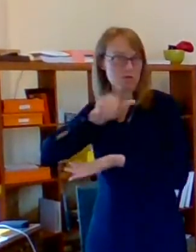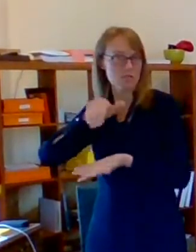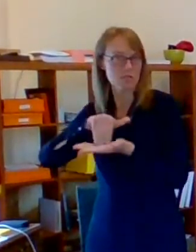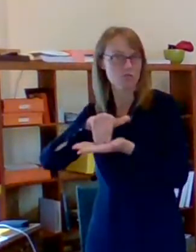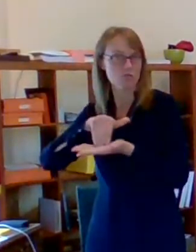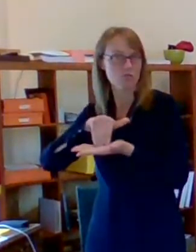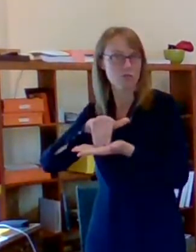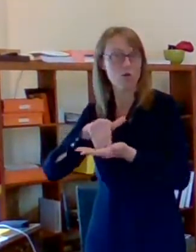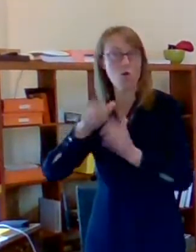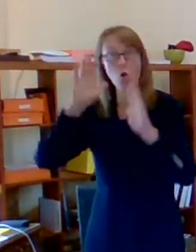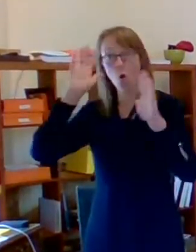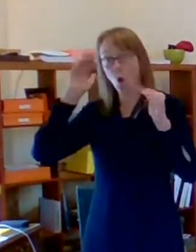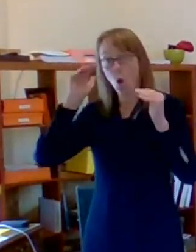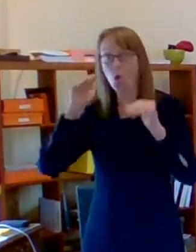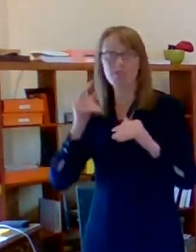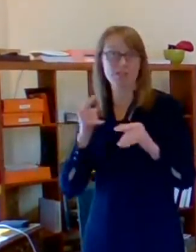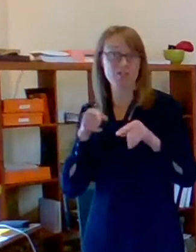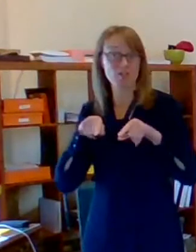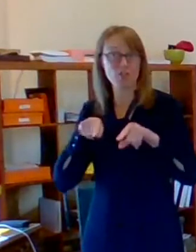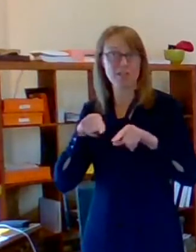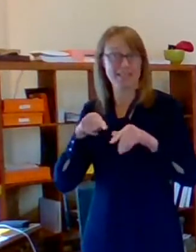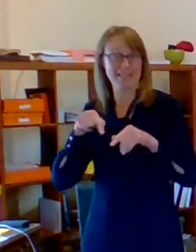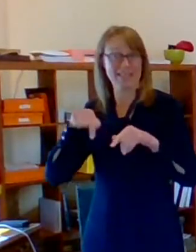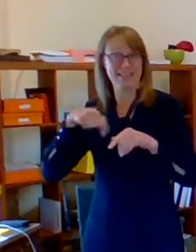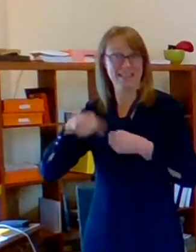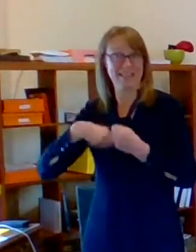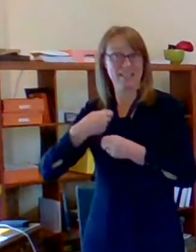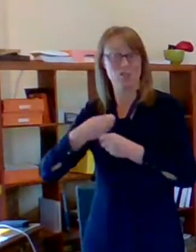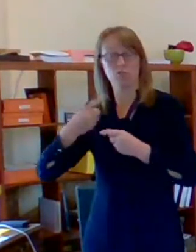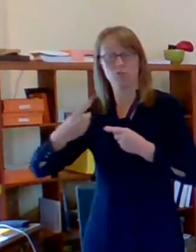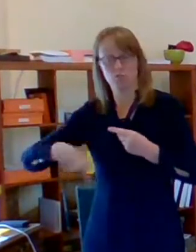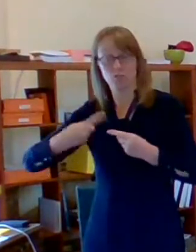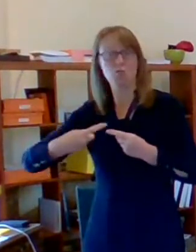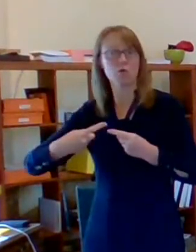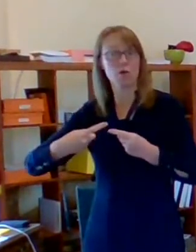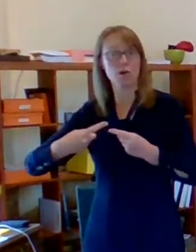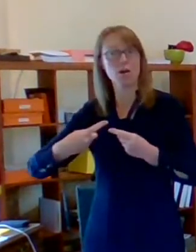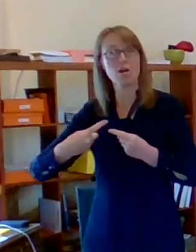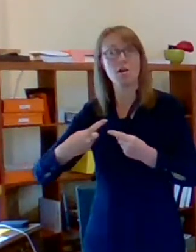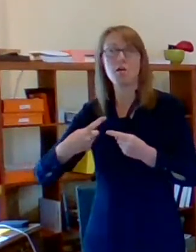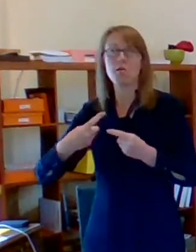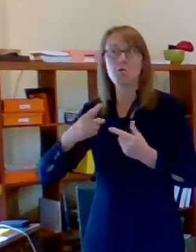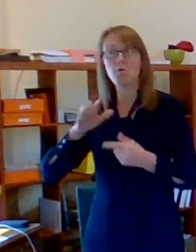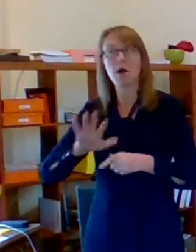5,000. And you know, 5,000 is